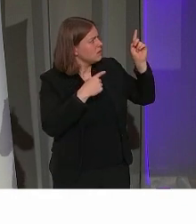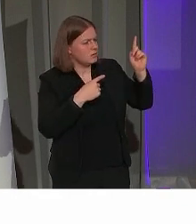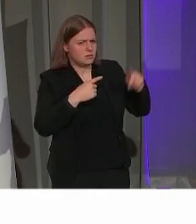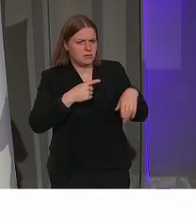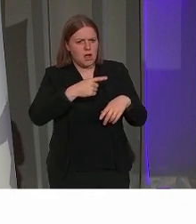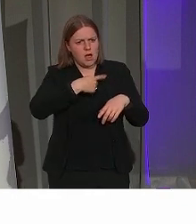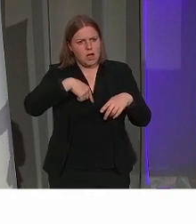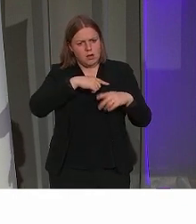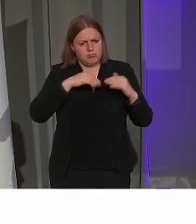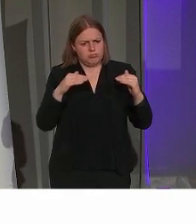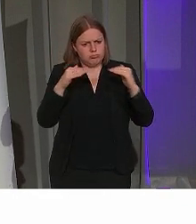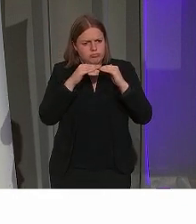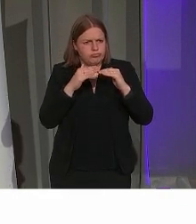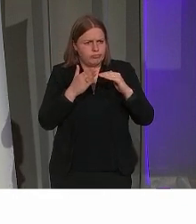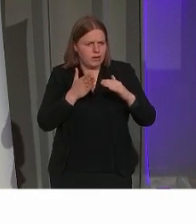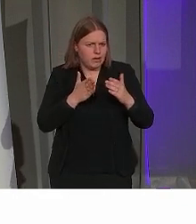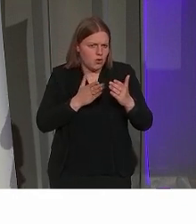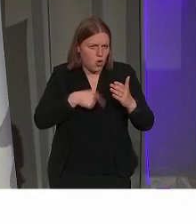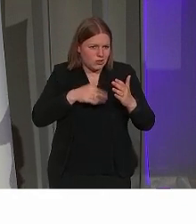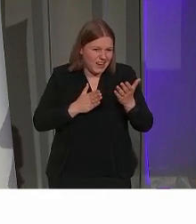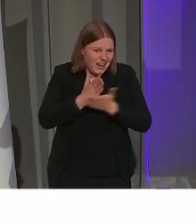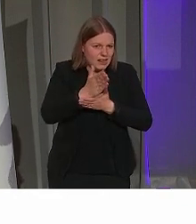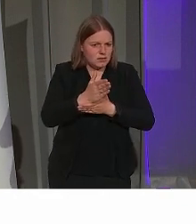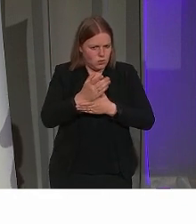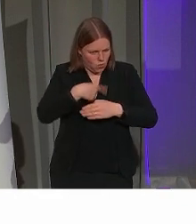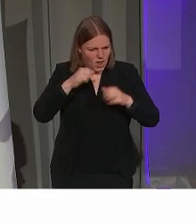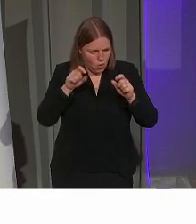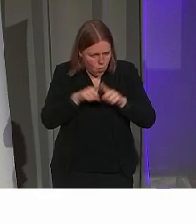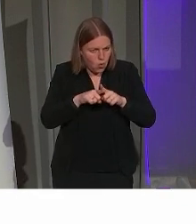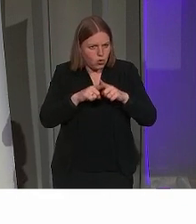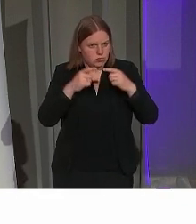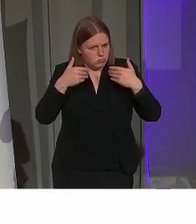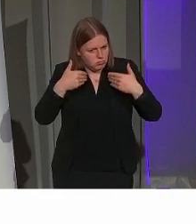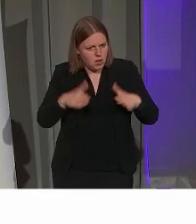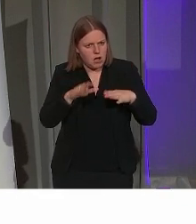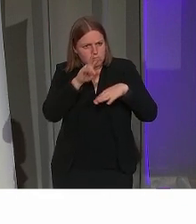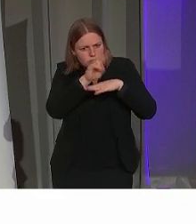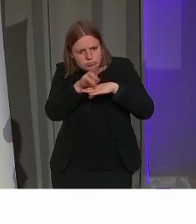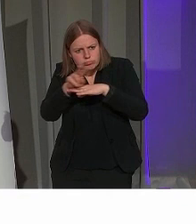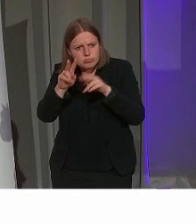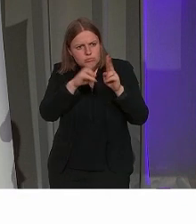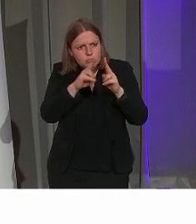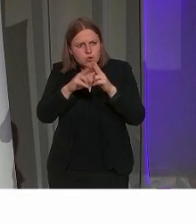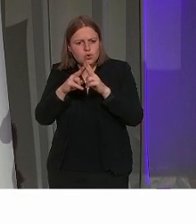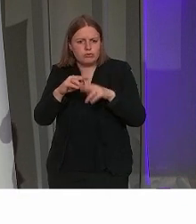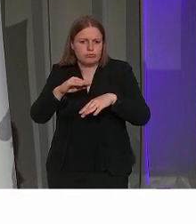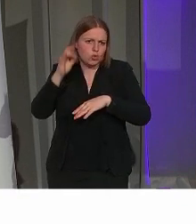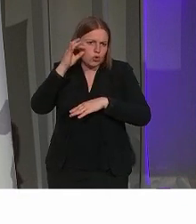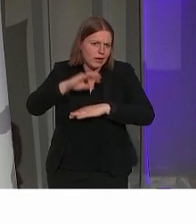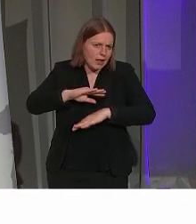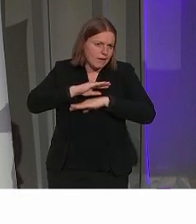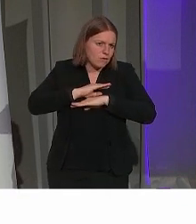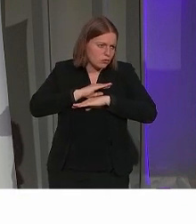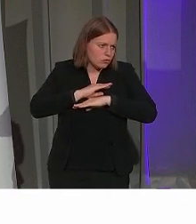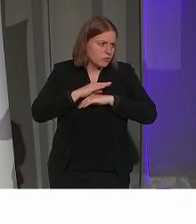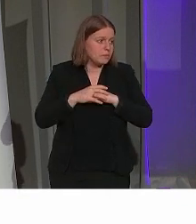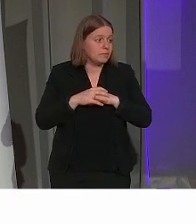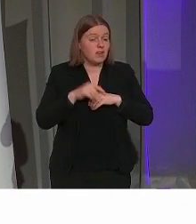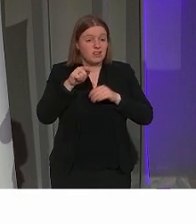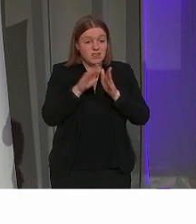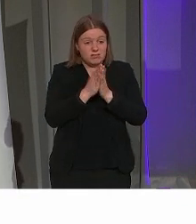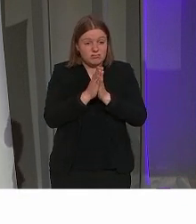on Rights-Based Approaches to World Heritage, Taking Stock and Looking Forward, was published in